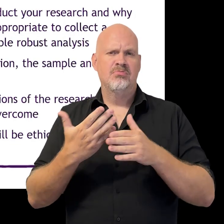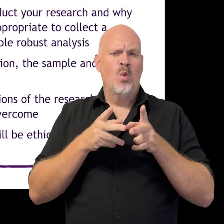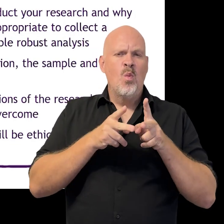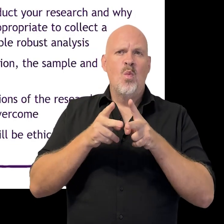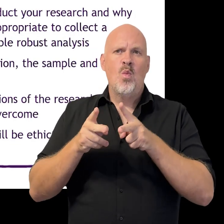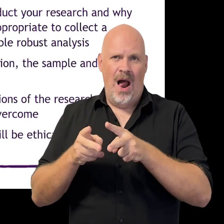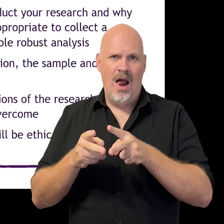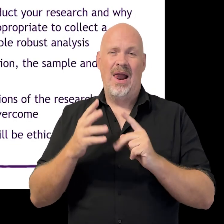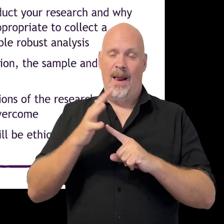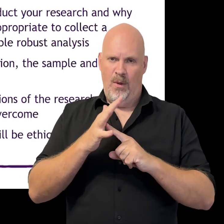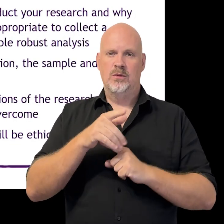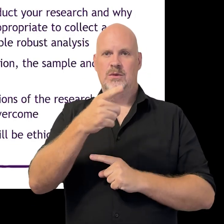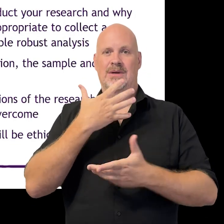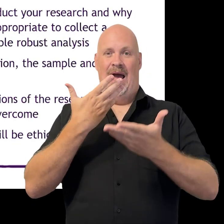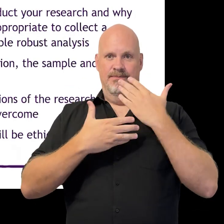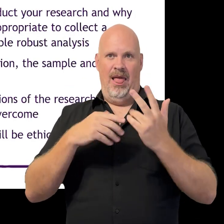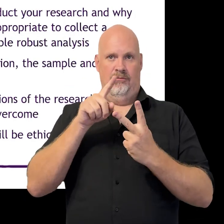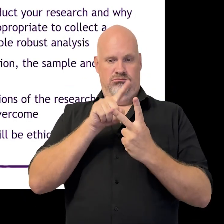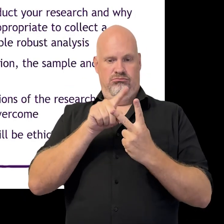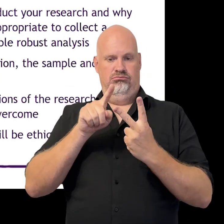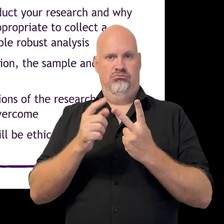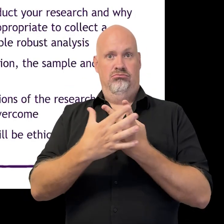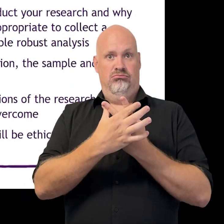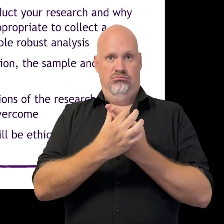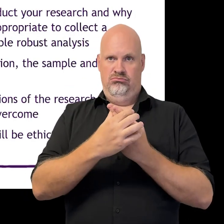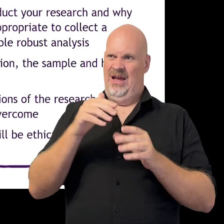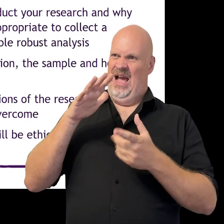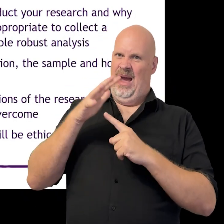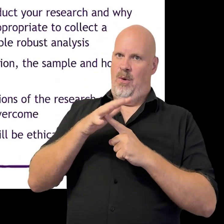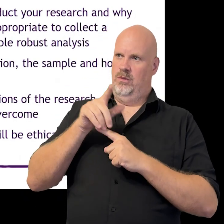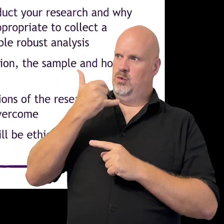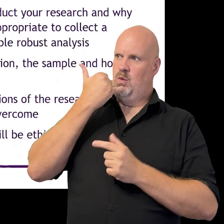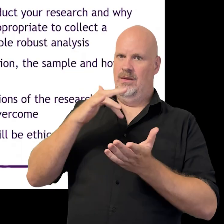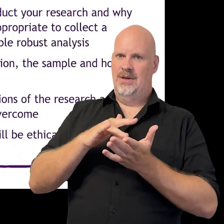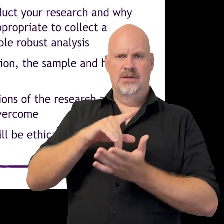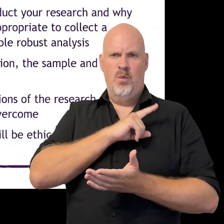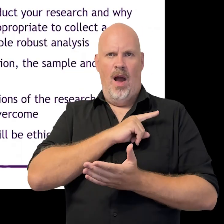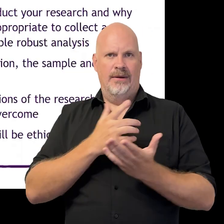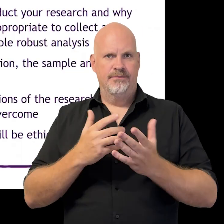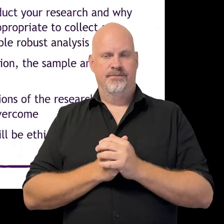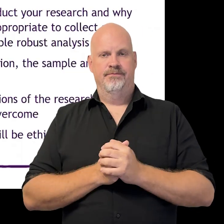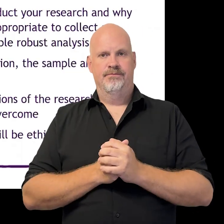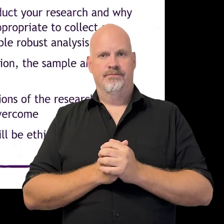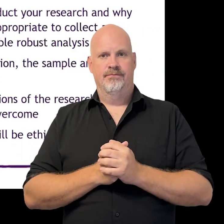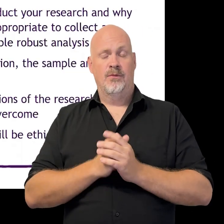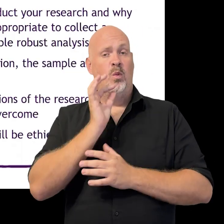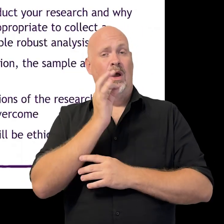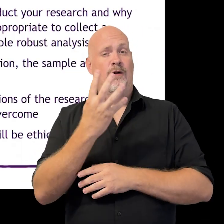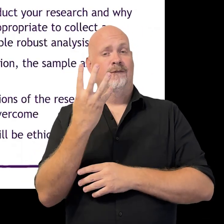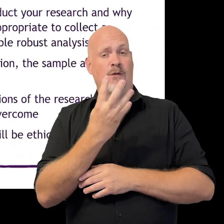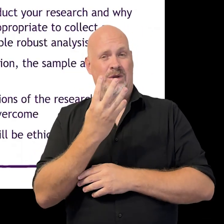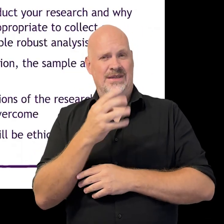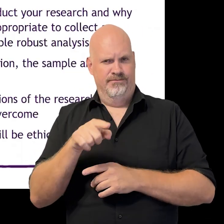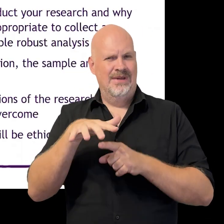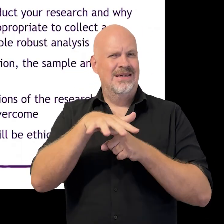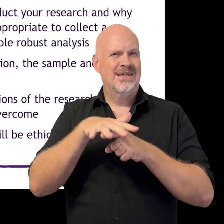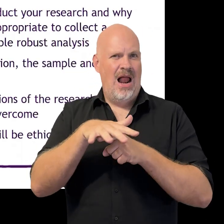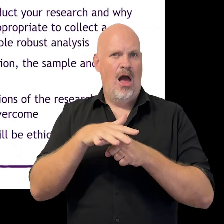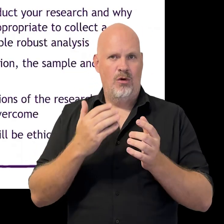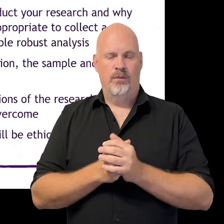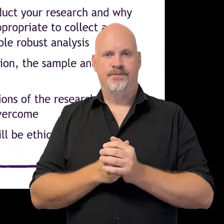original research. So it needs to be research that you're conducting for the